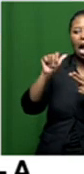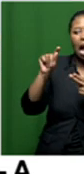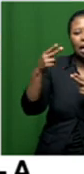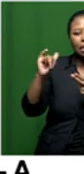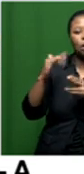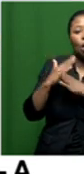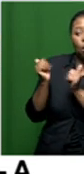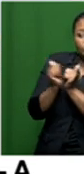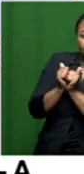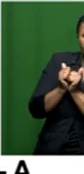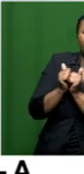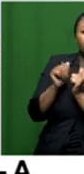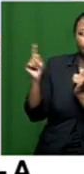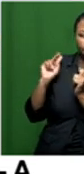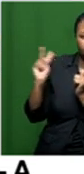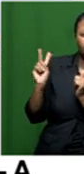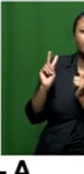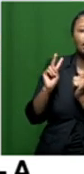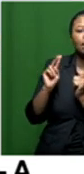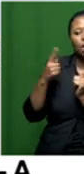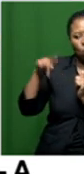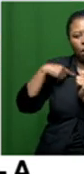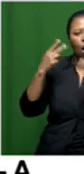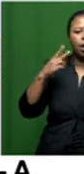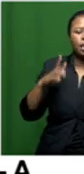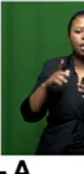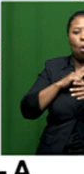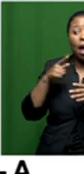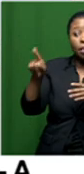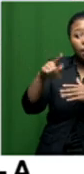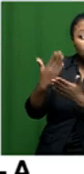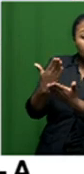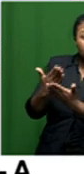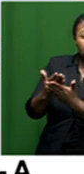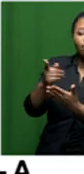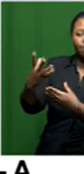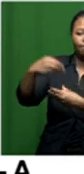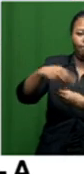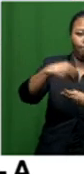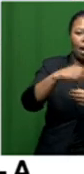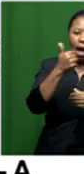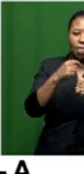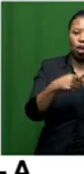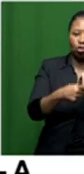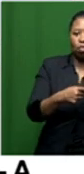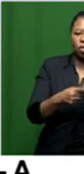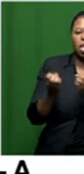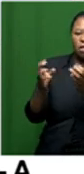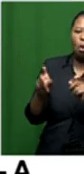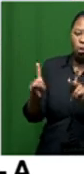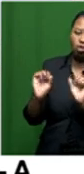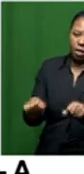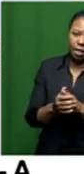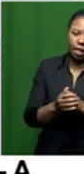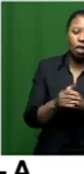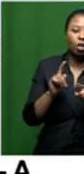co-founder, or it is from other artists, because these are practicing artists, so they are participating in other shows. My job